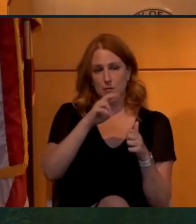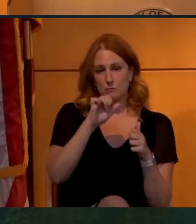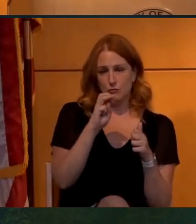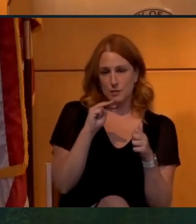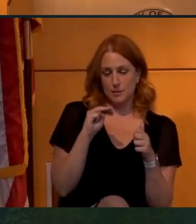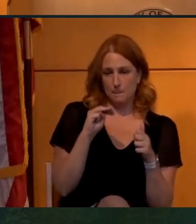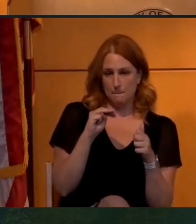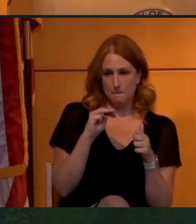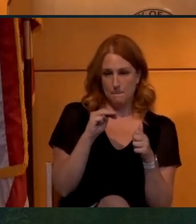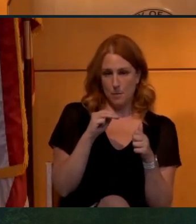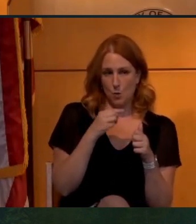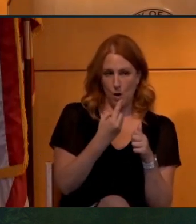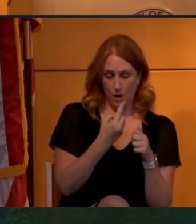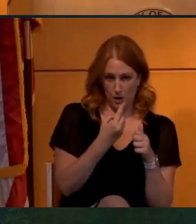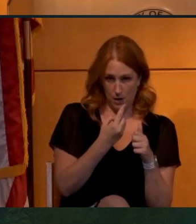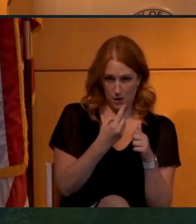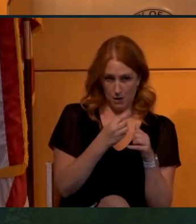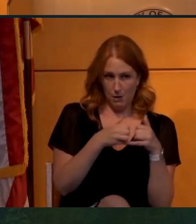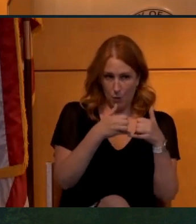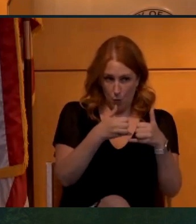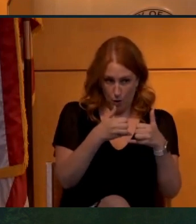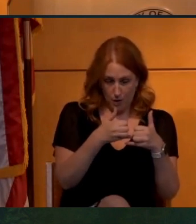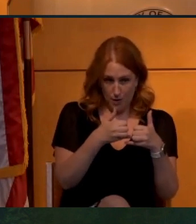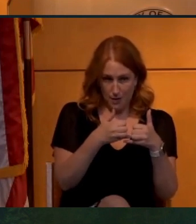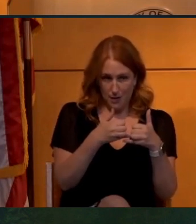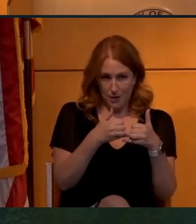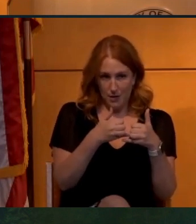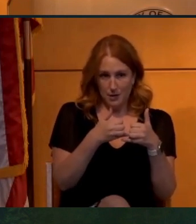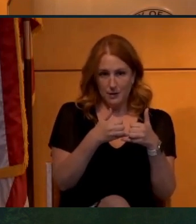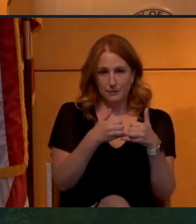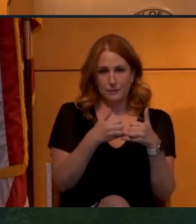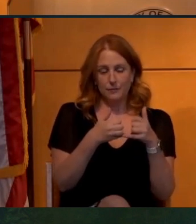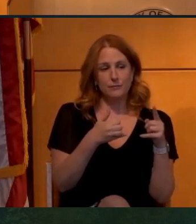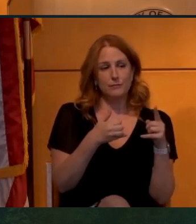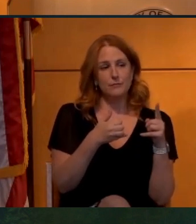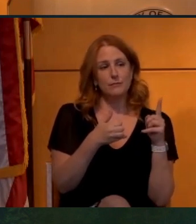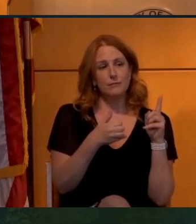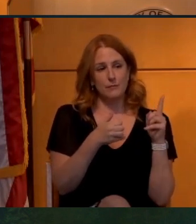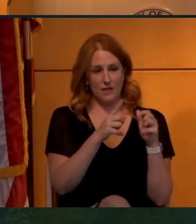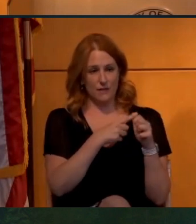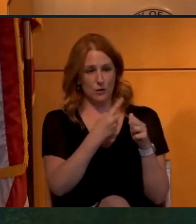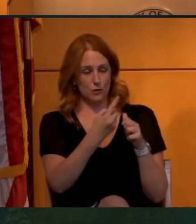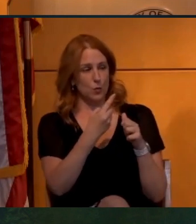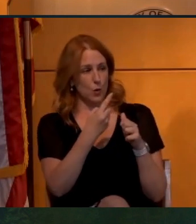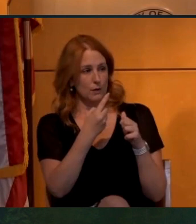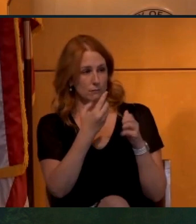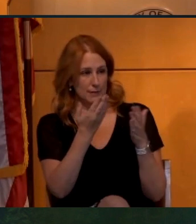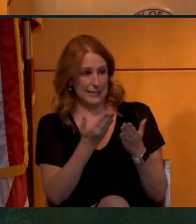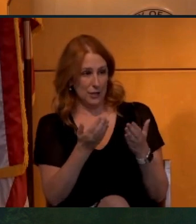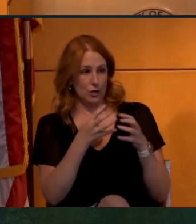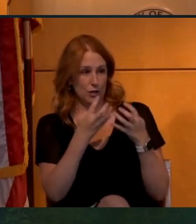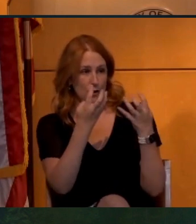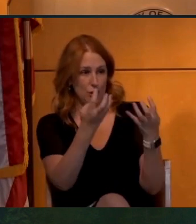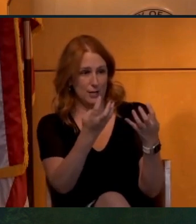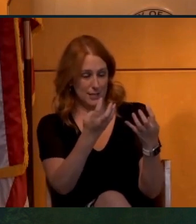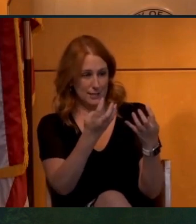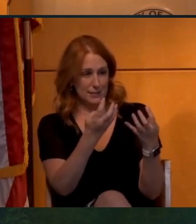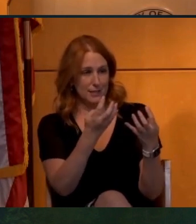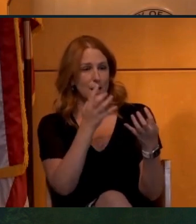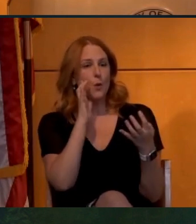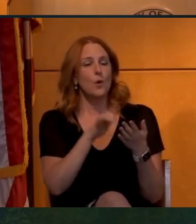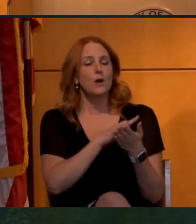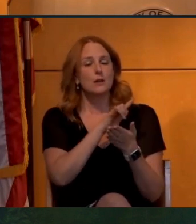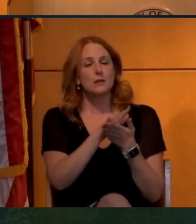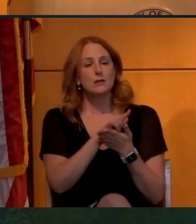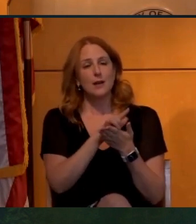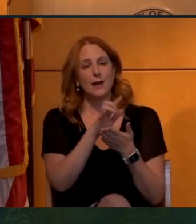of our Prism 1 awards. This went to Lunar Vertex, led by Dr. Dave Blewett, who's here in the audience. And so this one will land at Reiner Gamma,